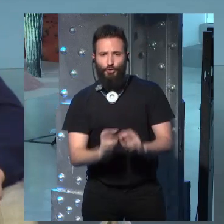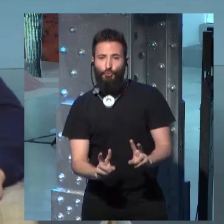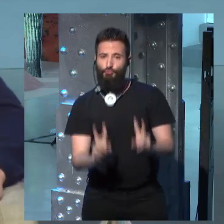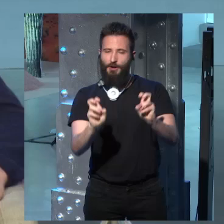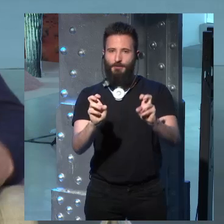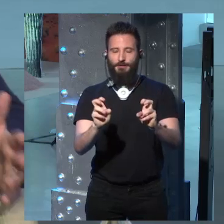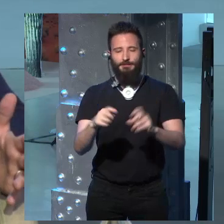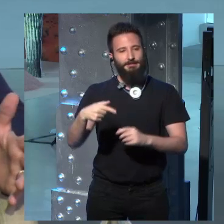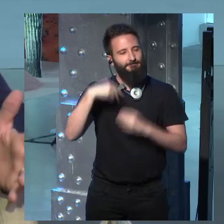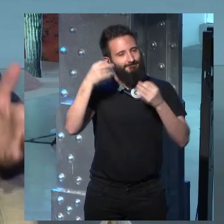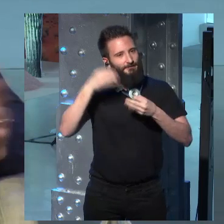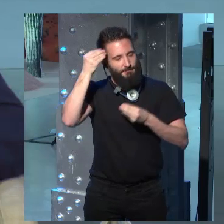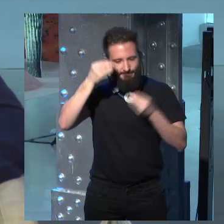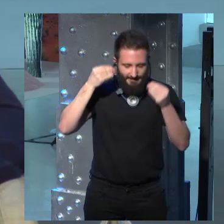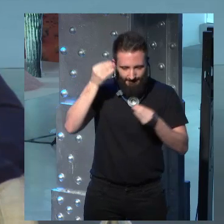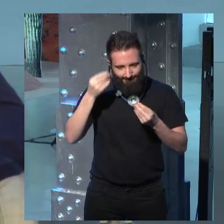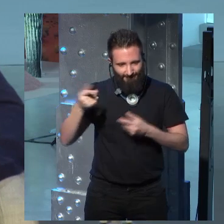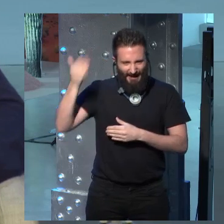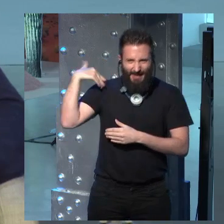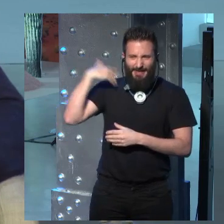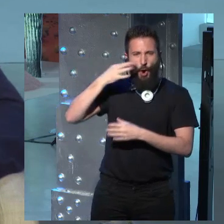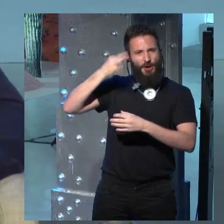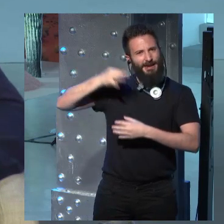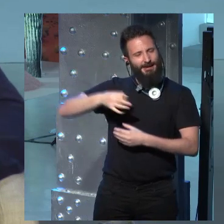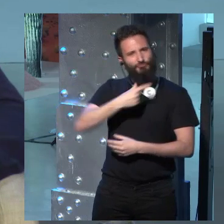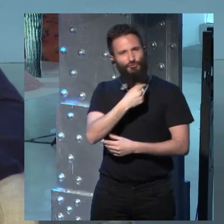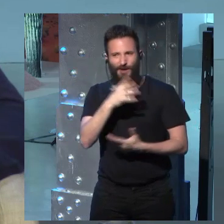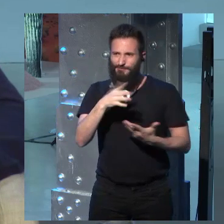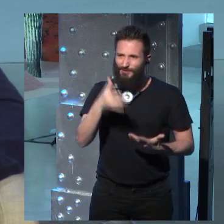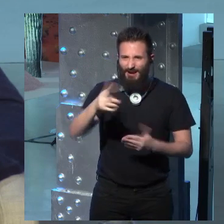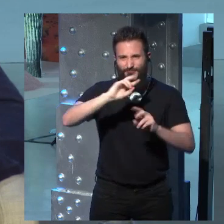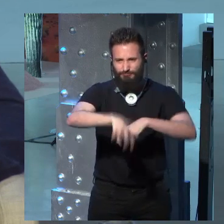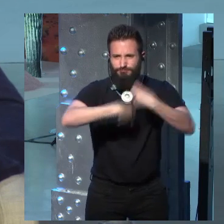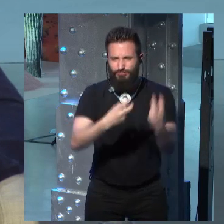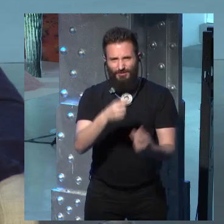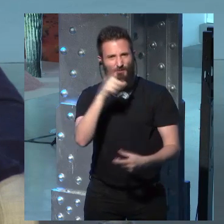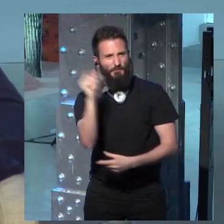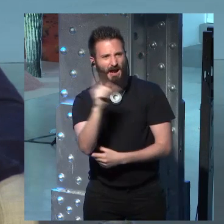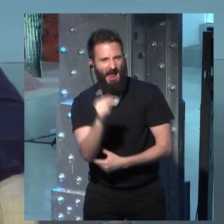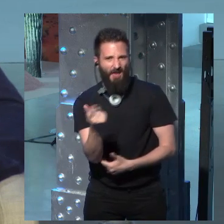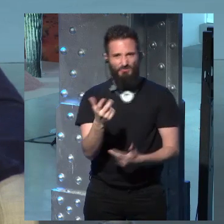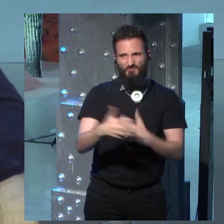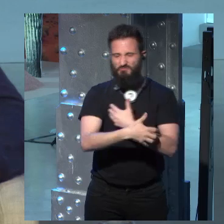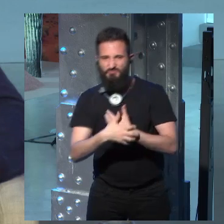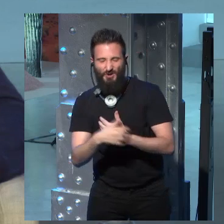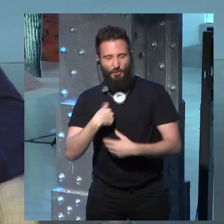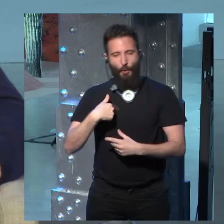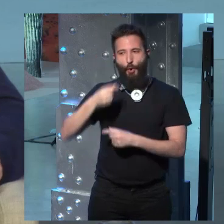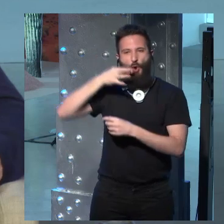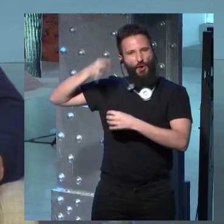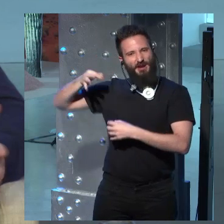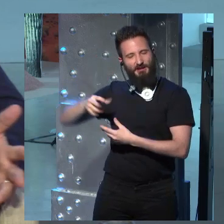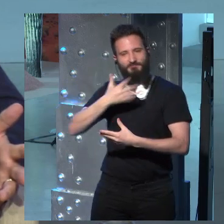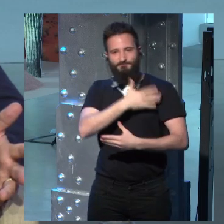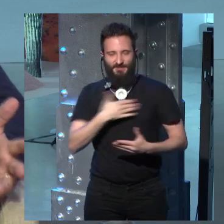that you had for that original thing to just be cheaply used to sucker you in. And so I think what